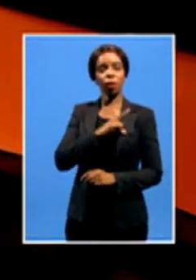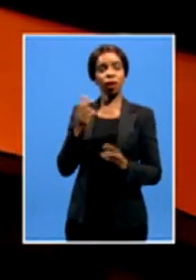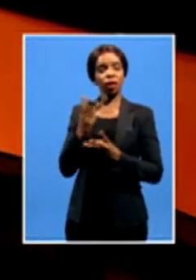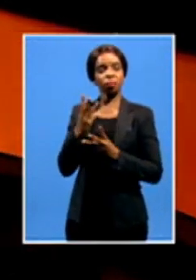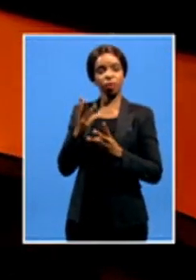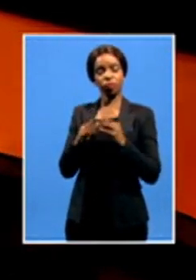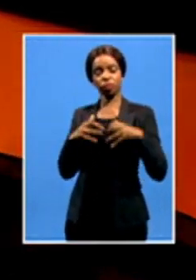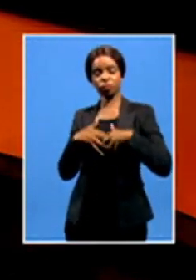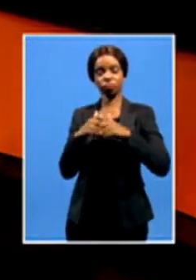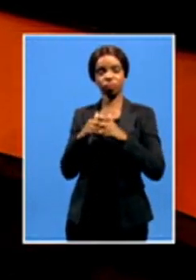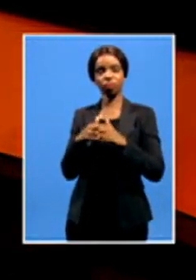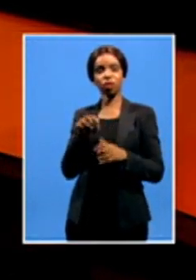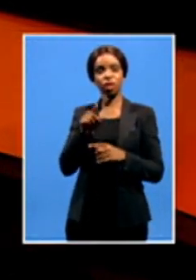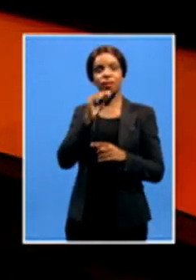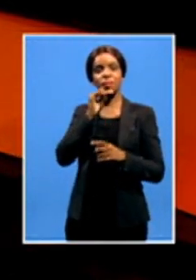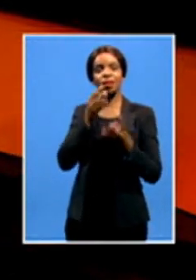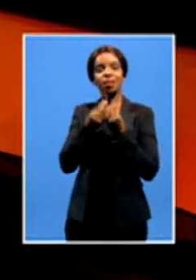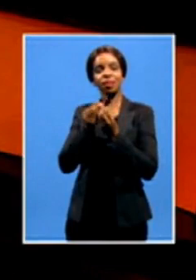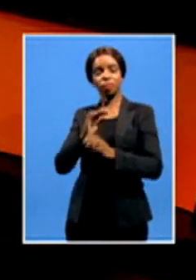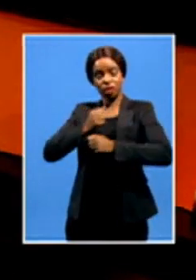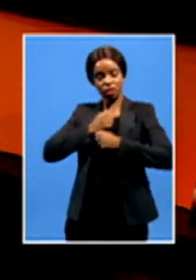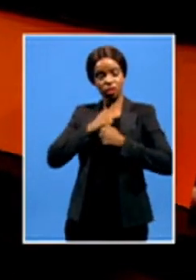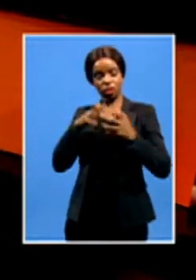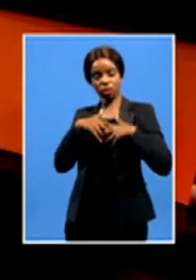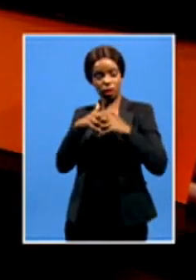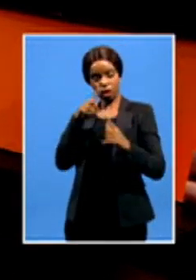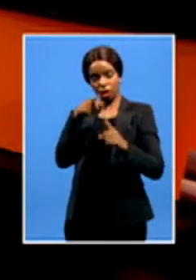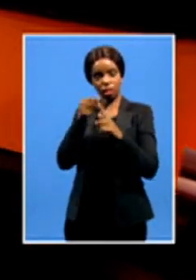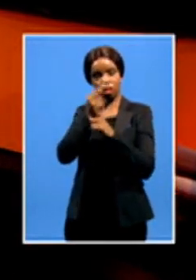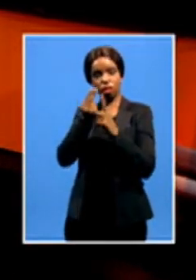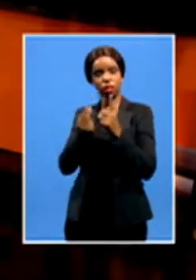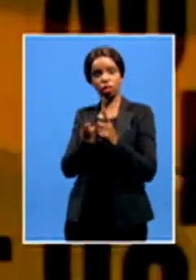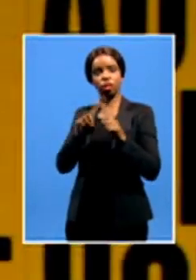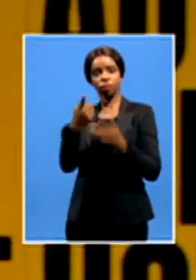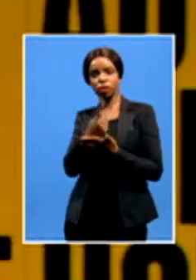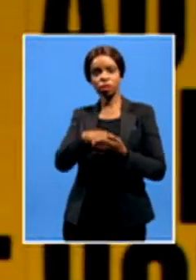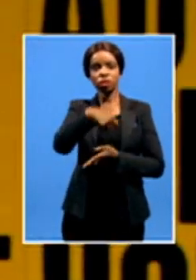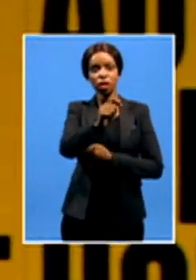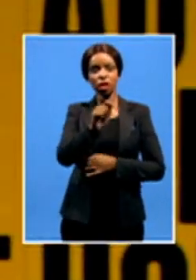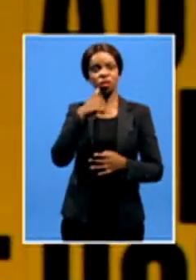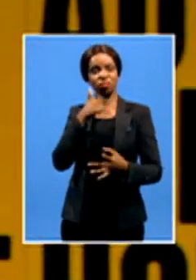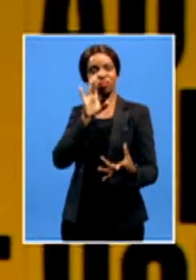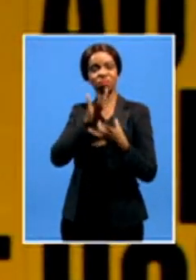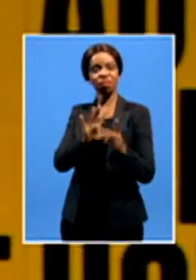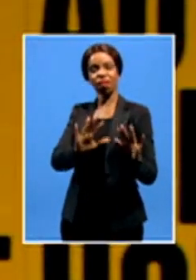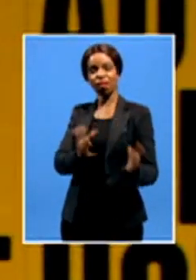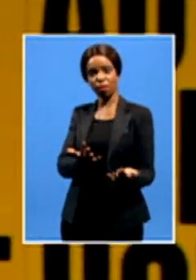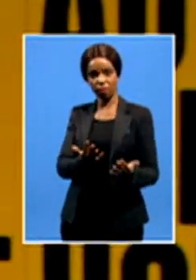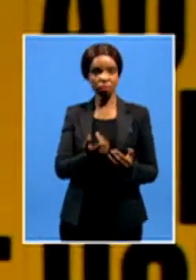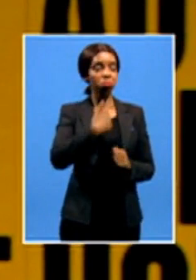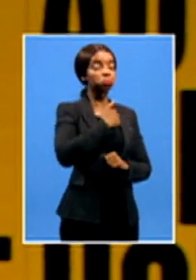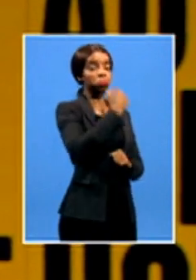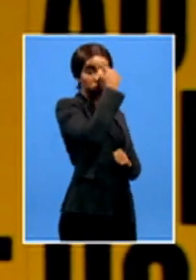to mean something we don't necessarily want it to mean, and they make money off it. Well, I think we're living in a very complex situation because